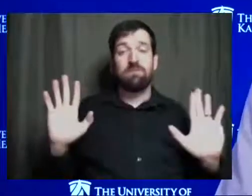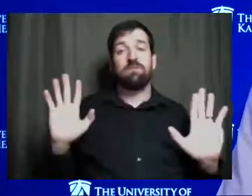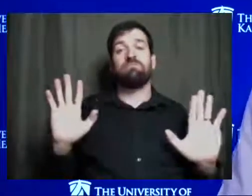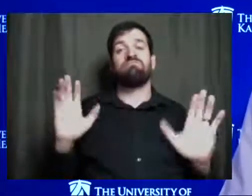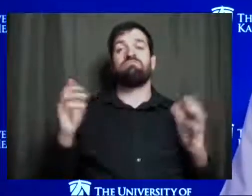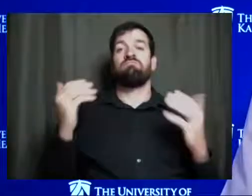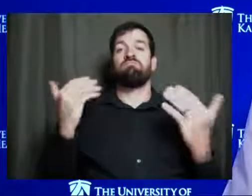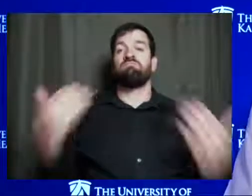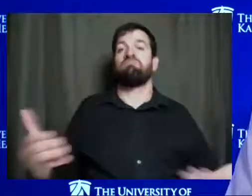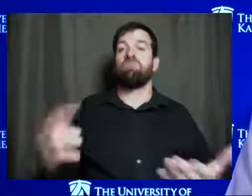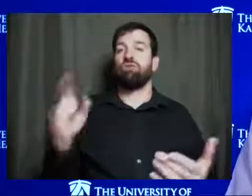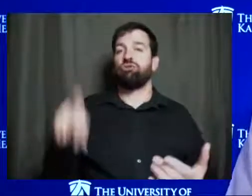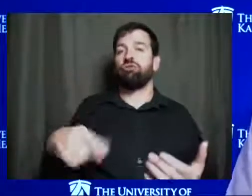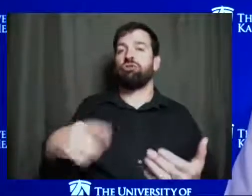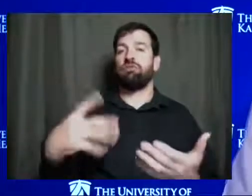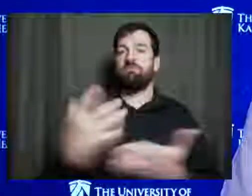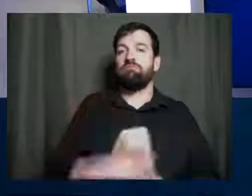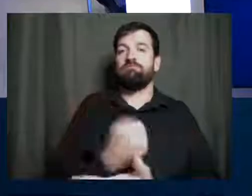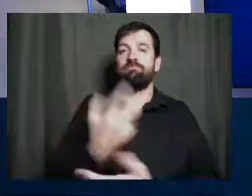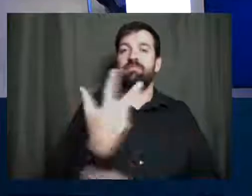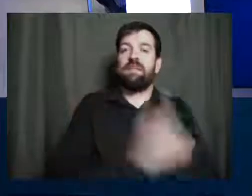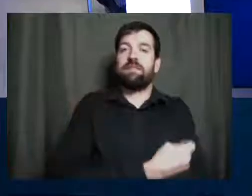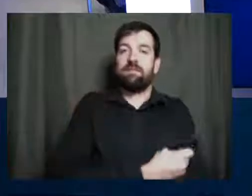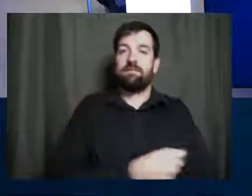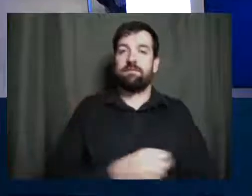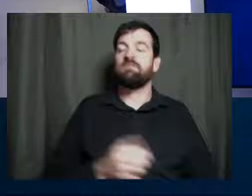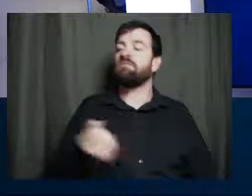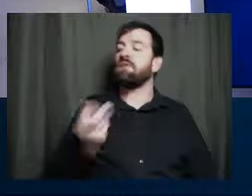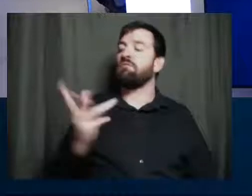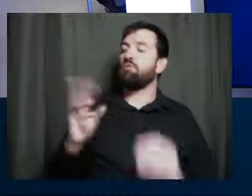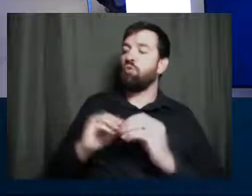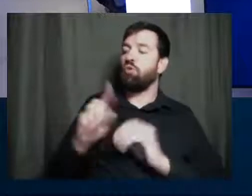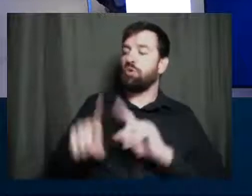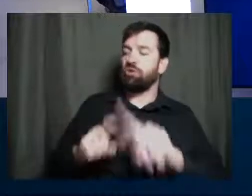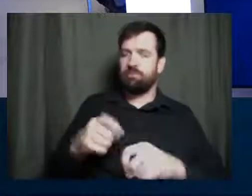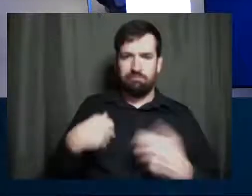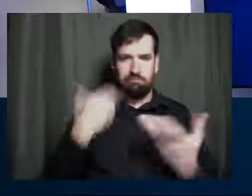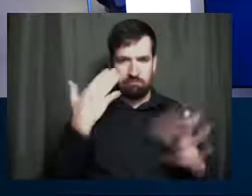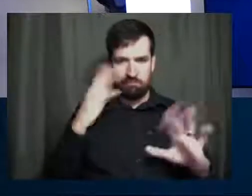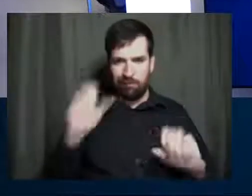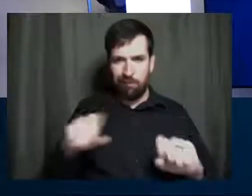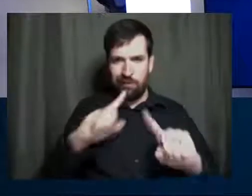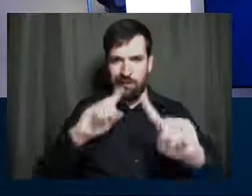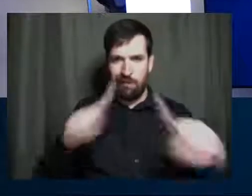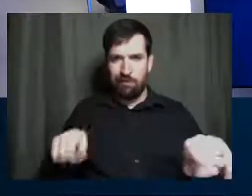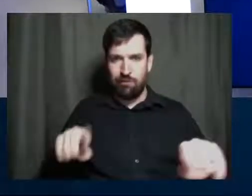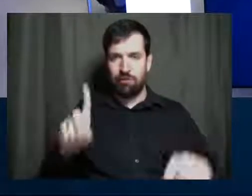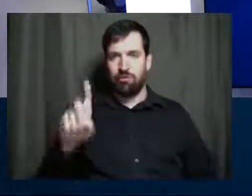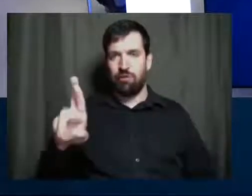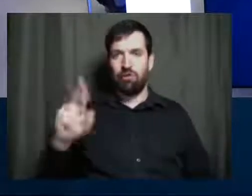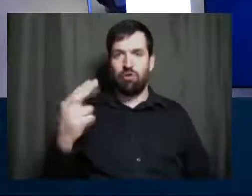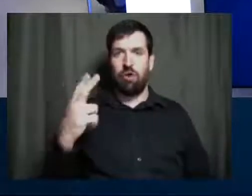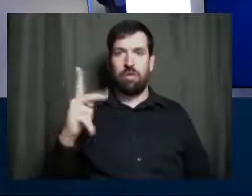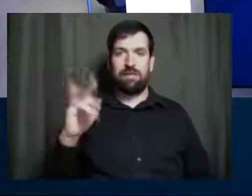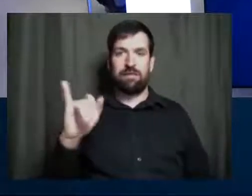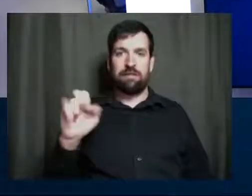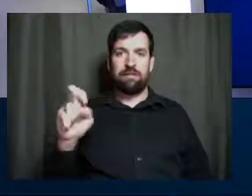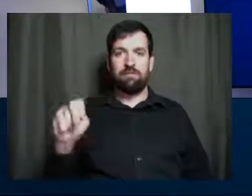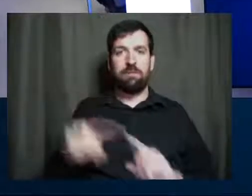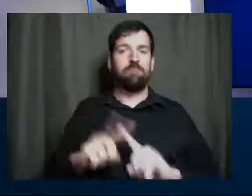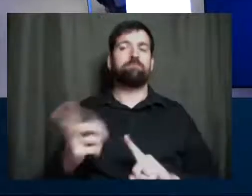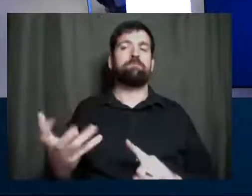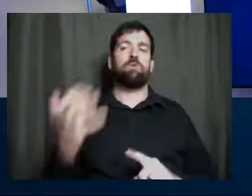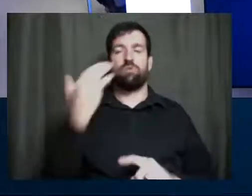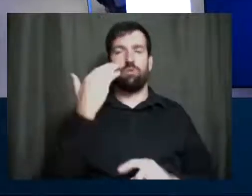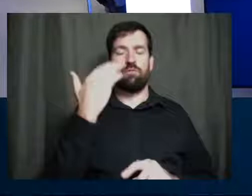you should get the vaccine. A few more questions. I don't know if you can answer this, Dr. Hawkinson, and maybe we can find out for Lori, but she wants to know, what is the